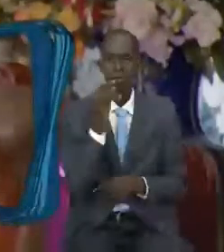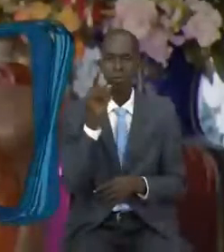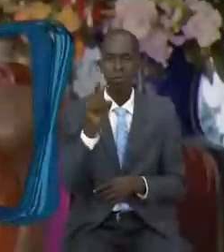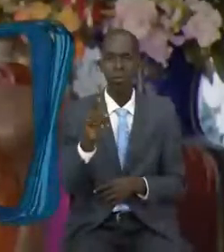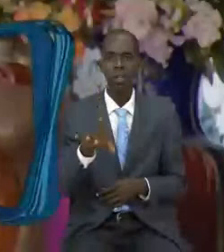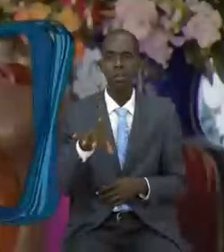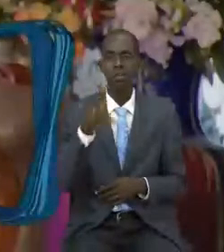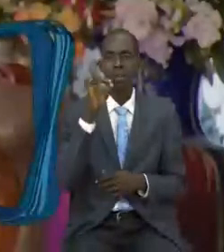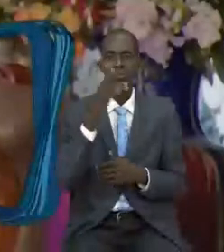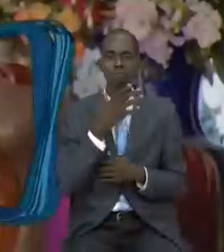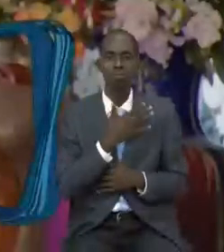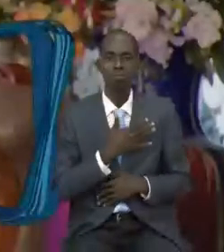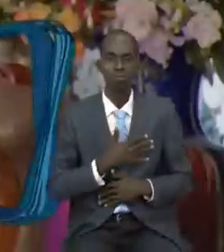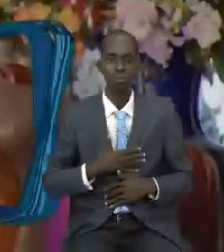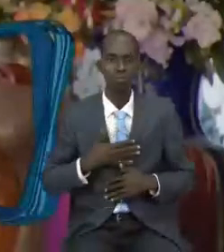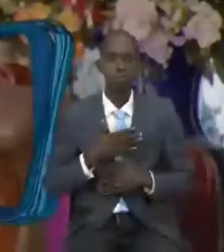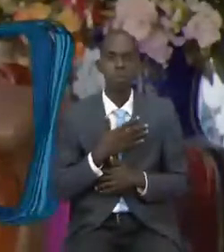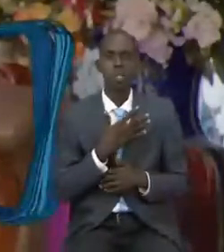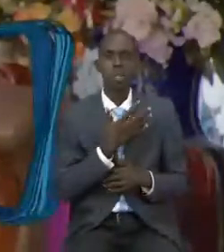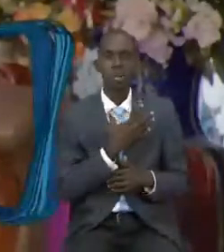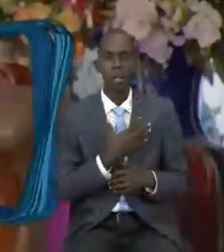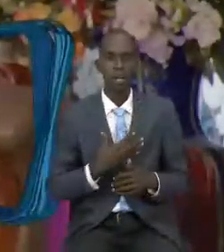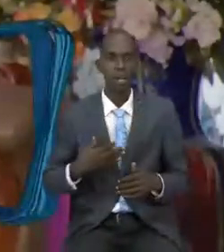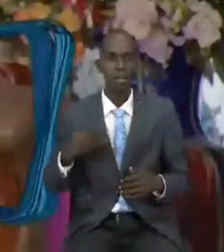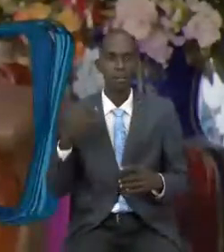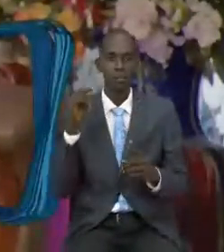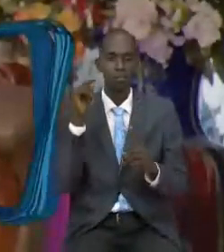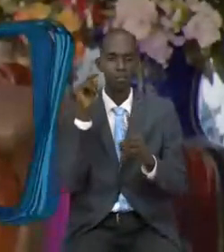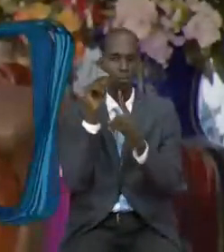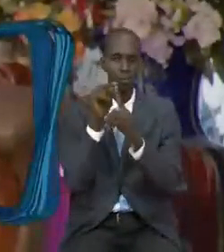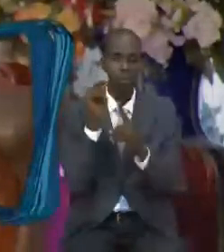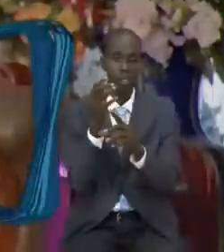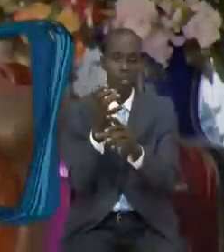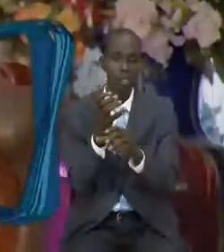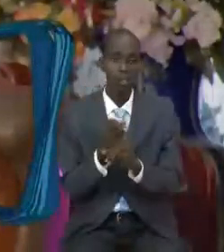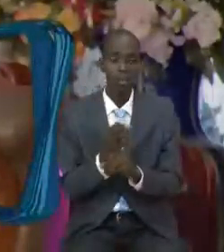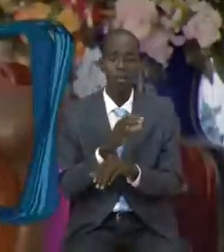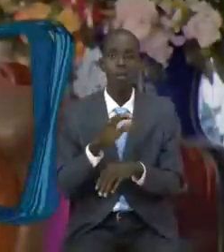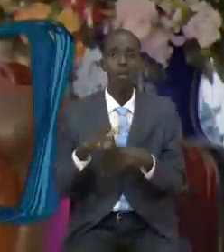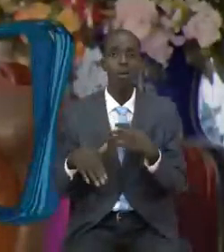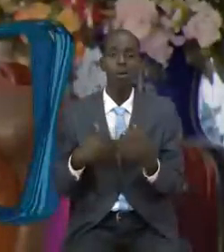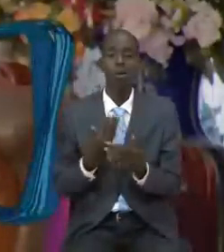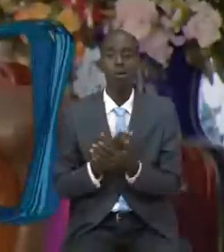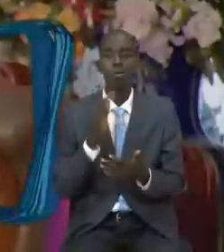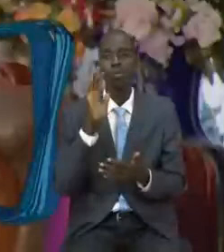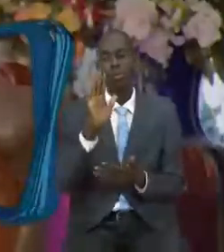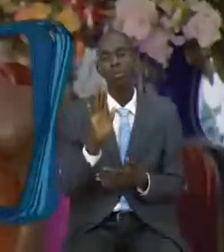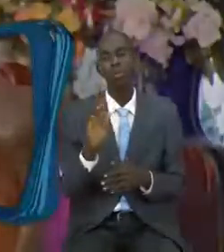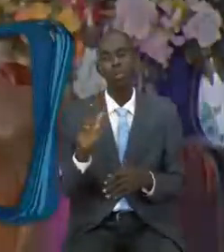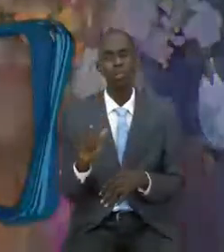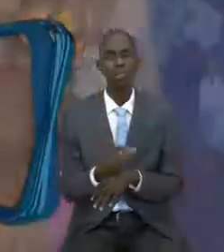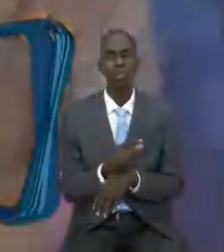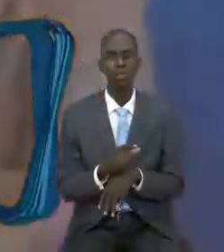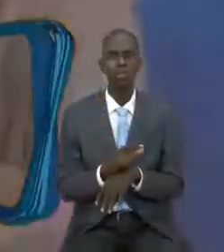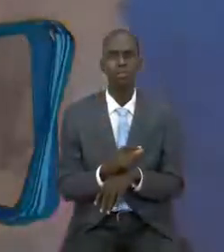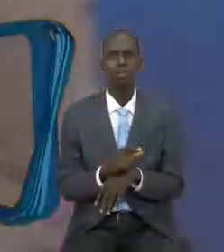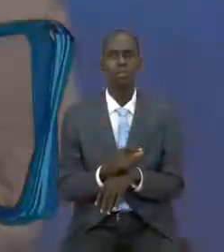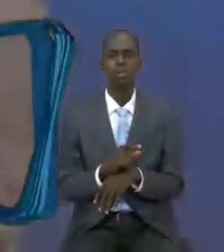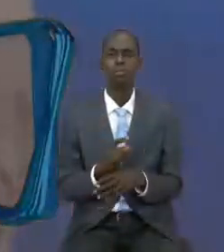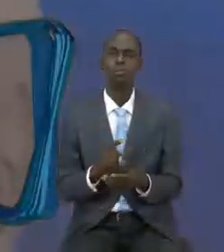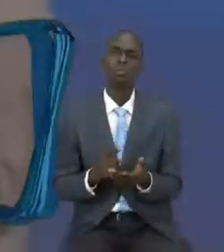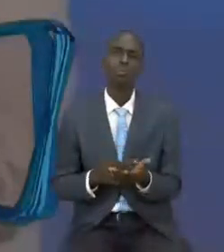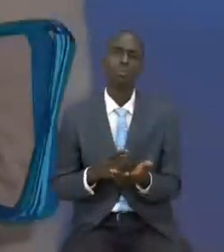find pleasure and exert all your labors. I'm